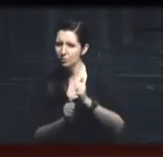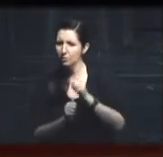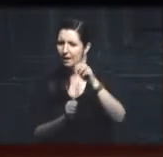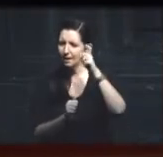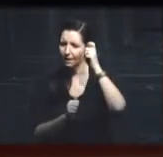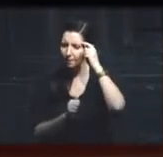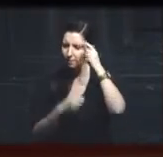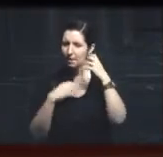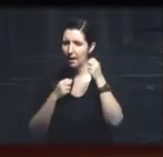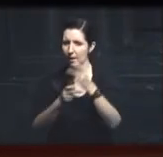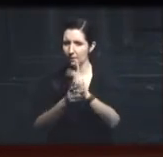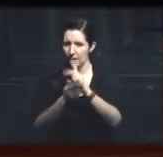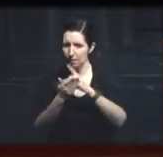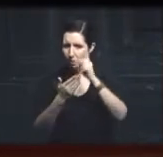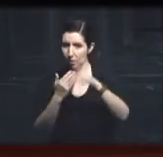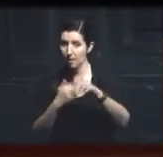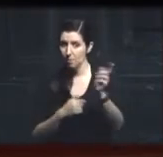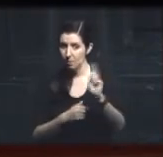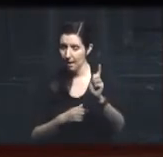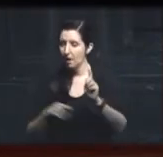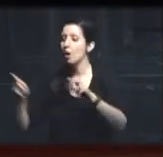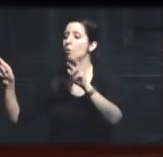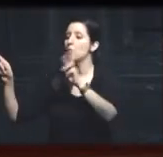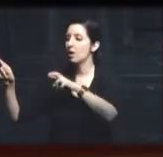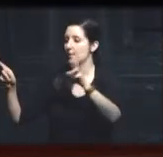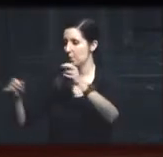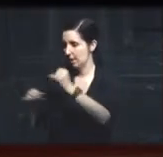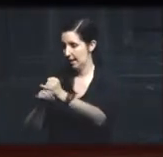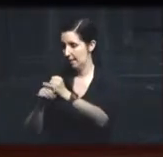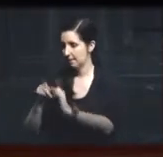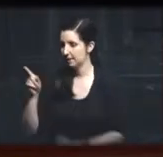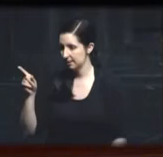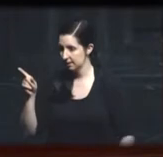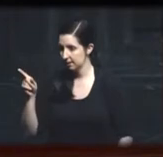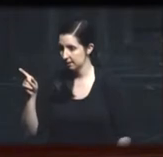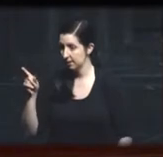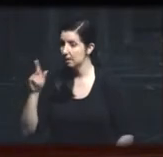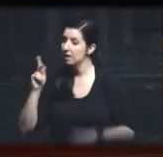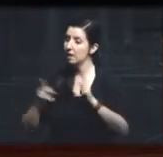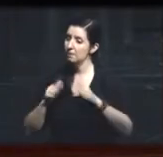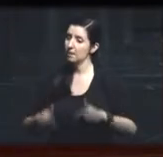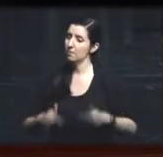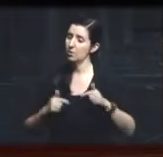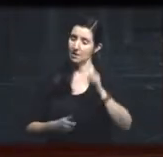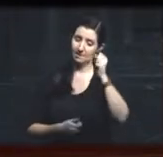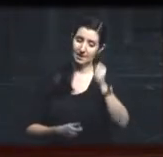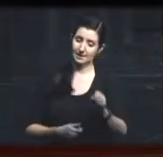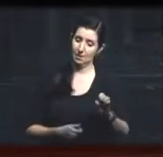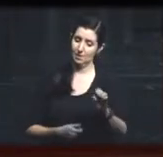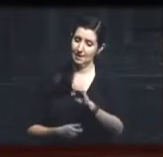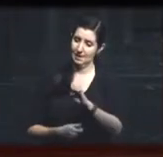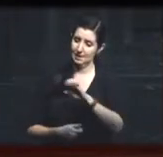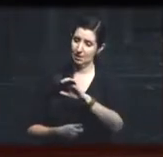at our Rampart campus. A lot of people in areas like Southeast Colorado Springs who don't have